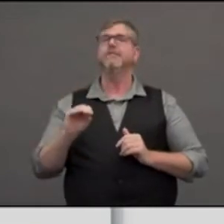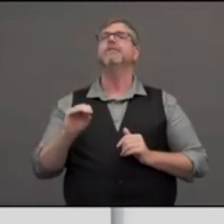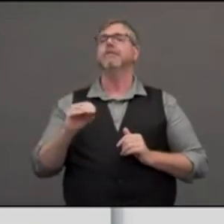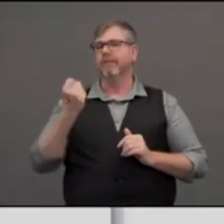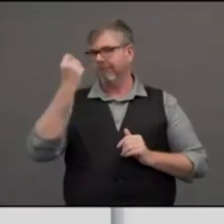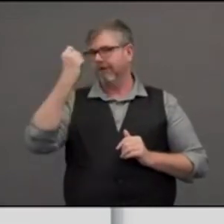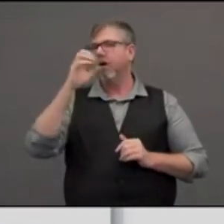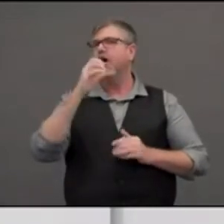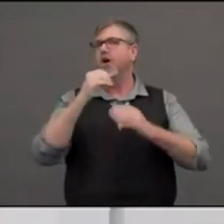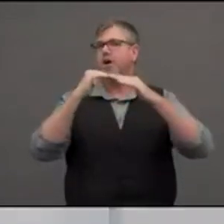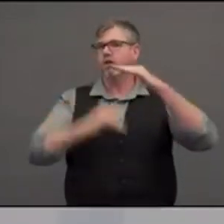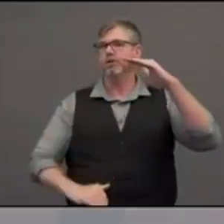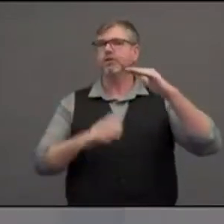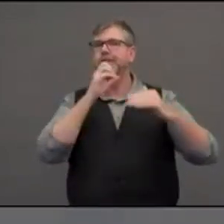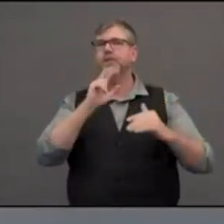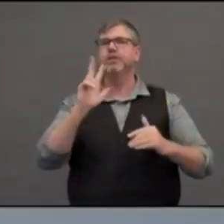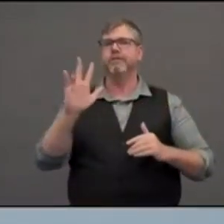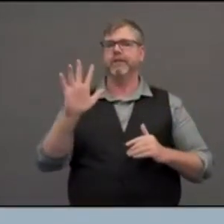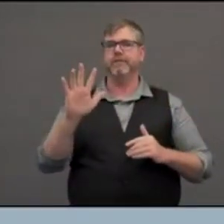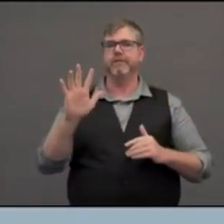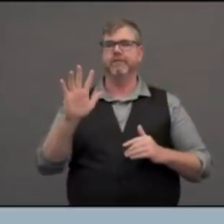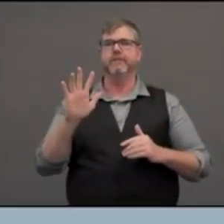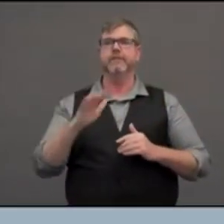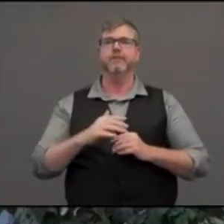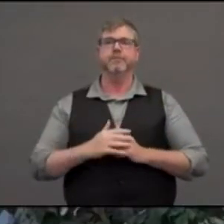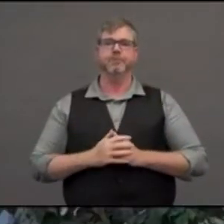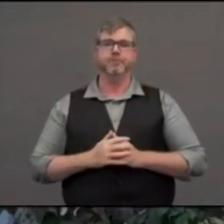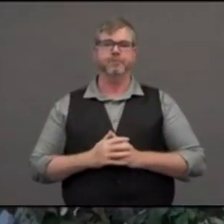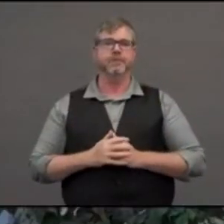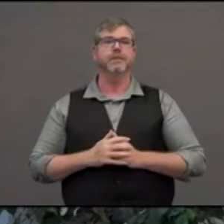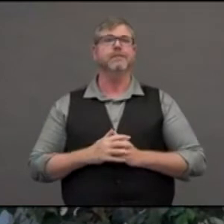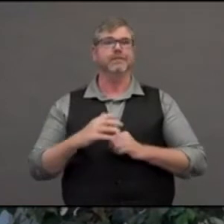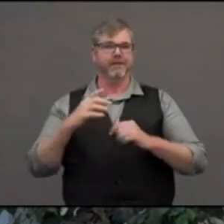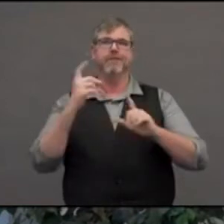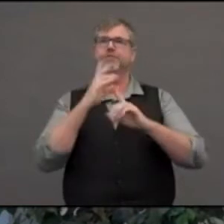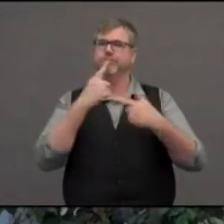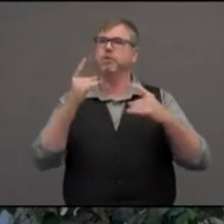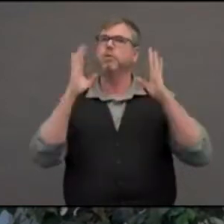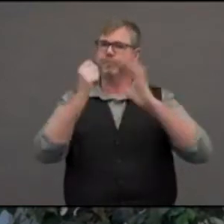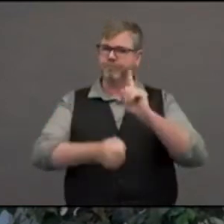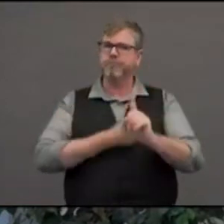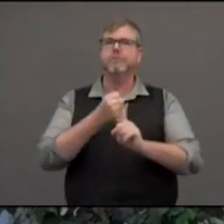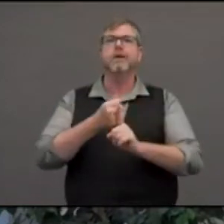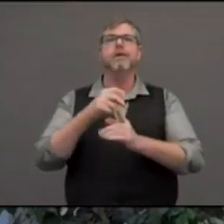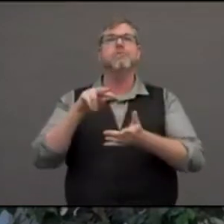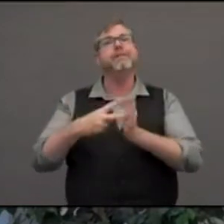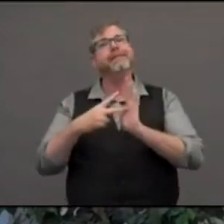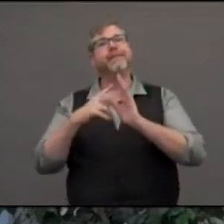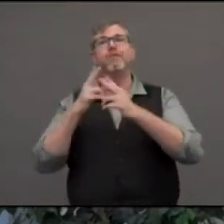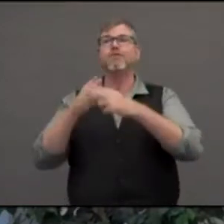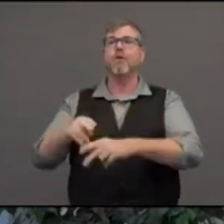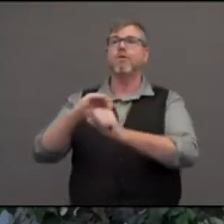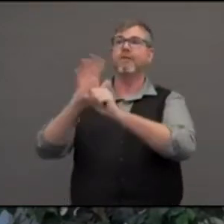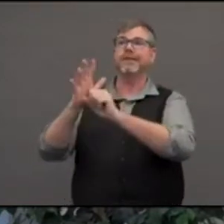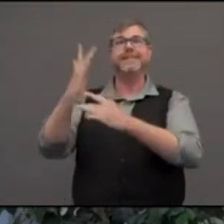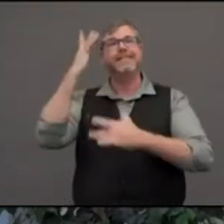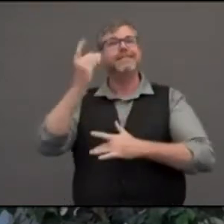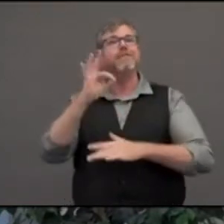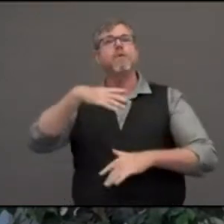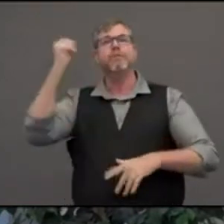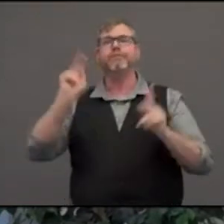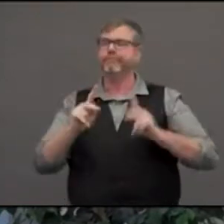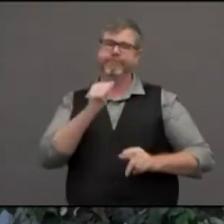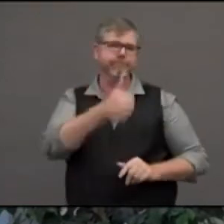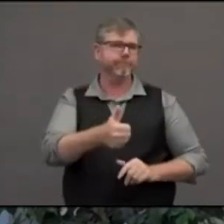people, it's a disease of all people, especially the young people. And the young people who may not have